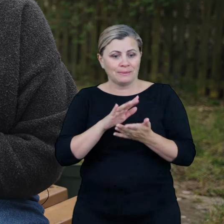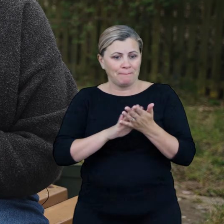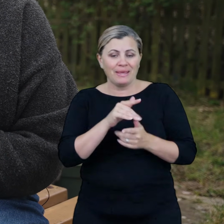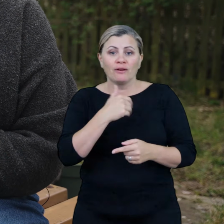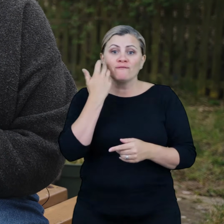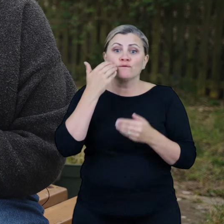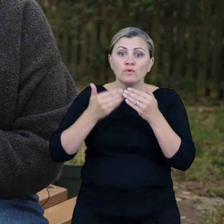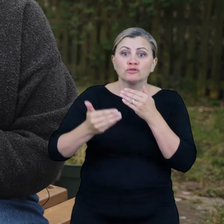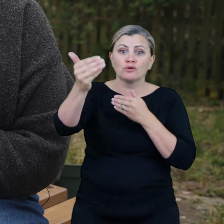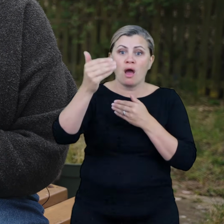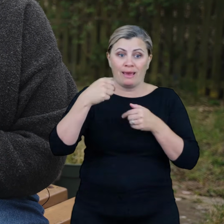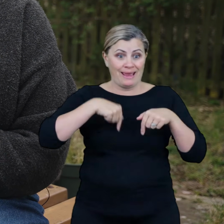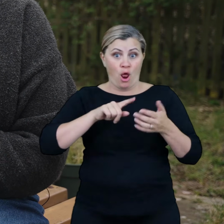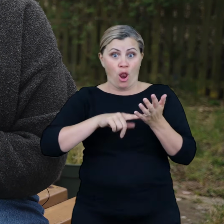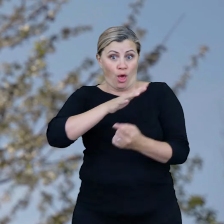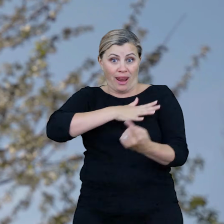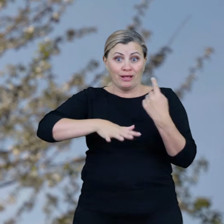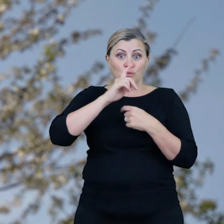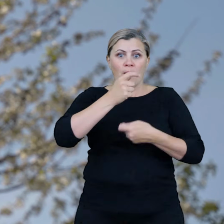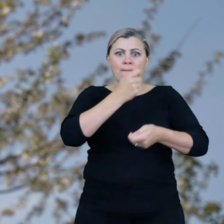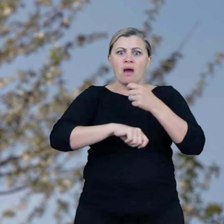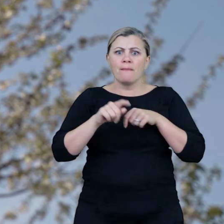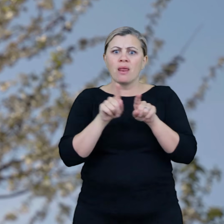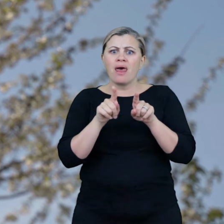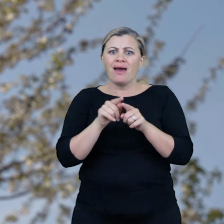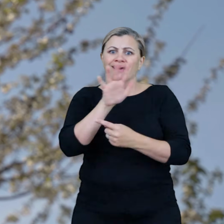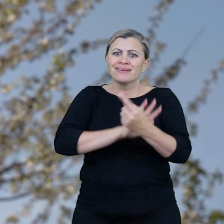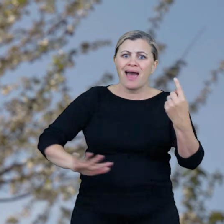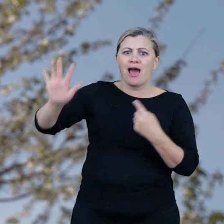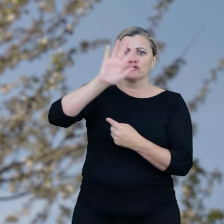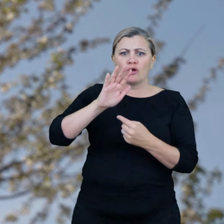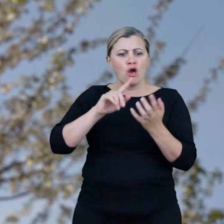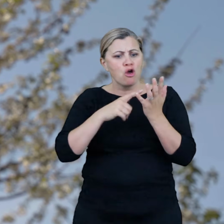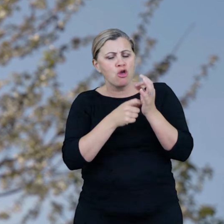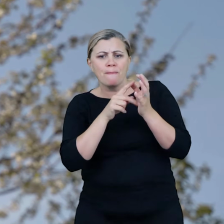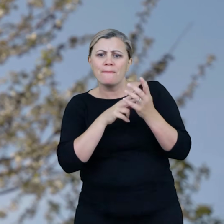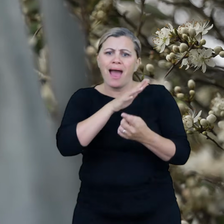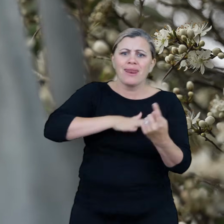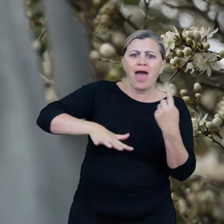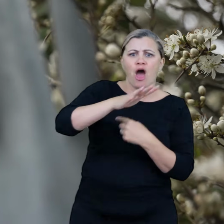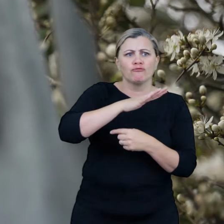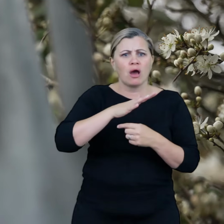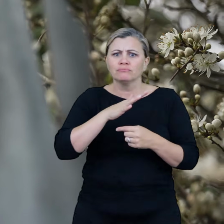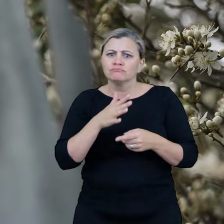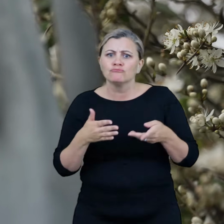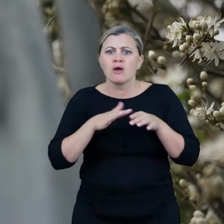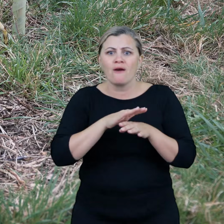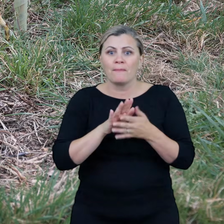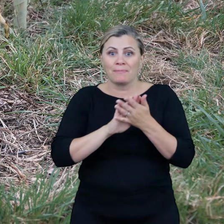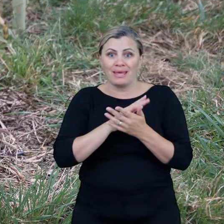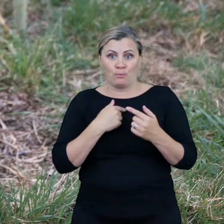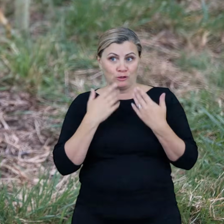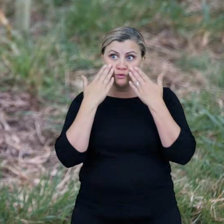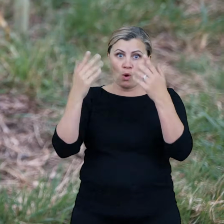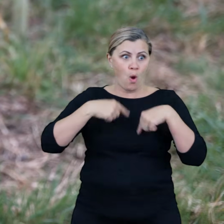future is that we will become, in Lockleaze, the national beacon of urban nature recovery. We think that